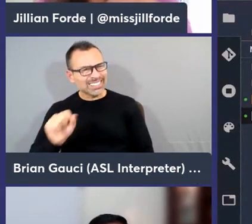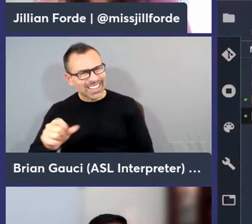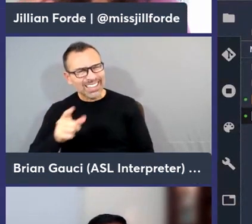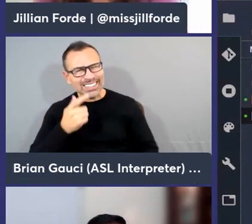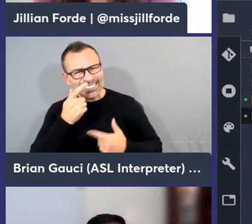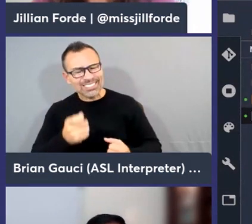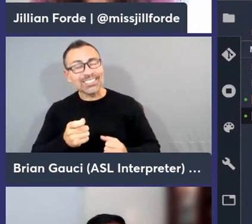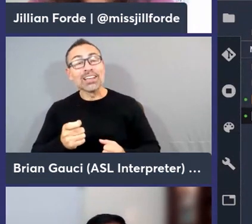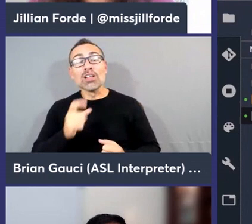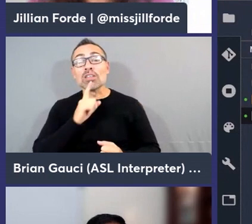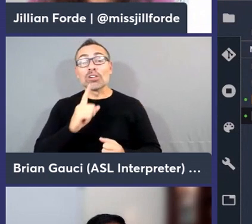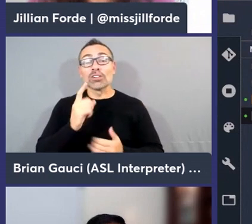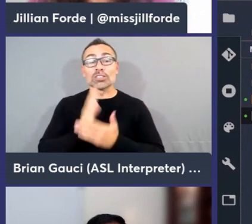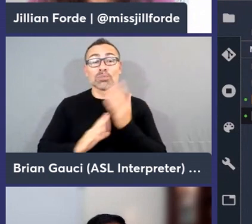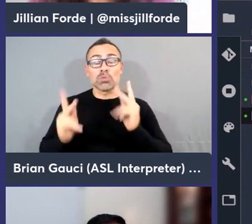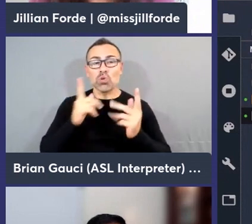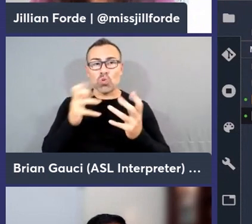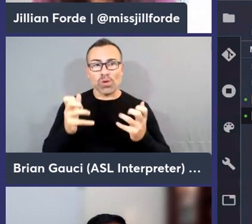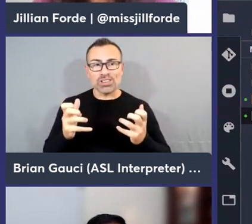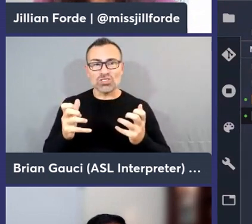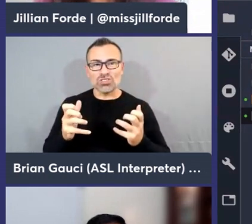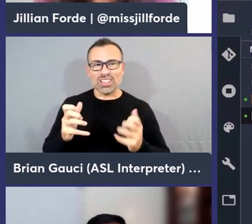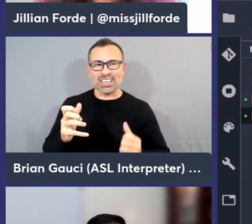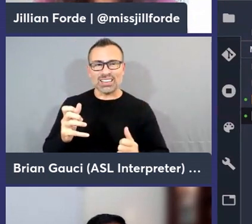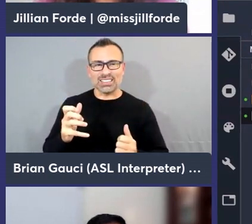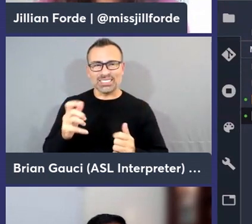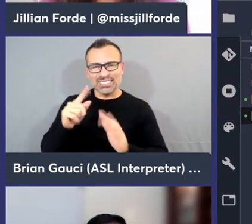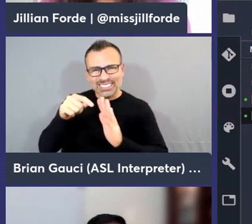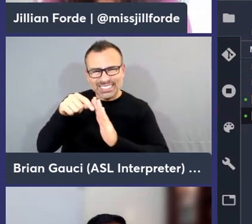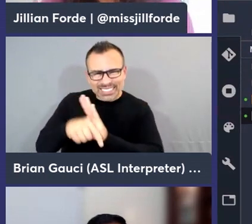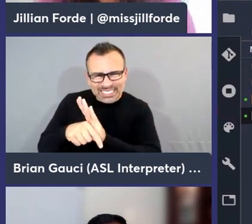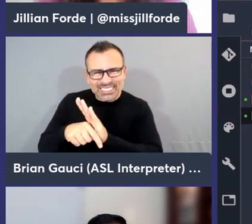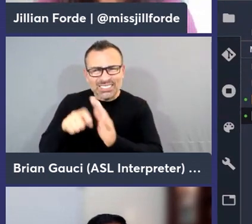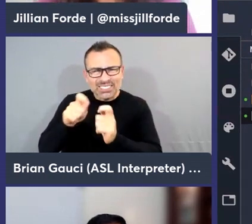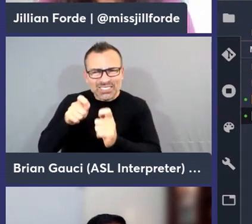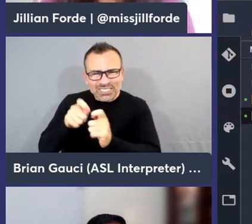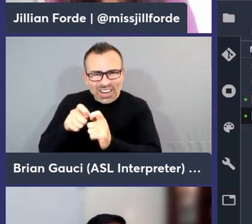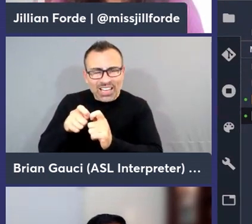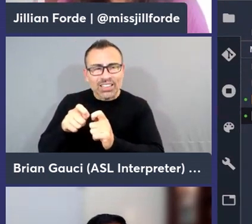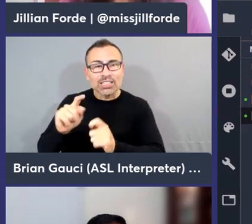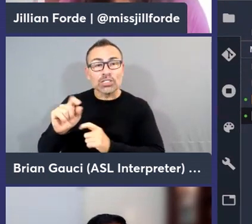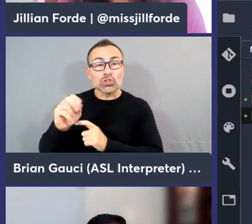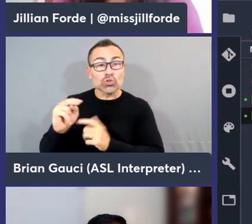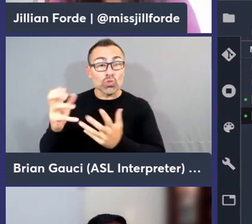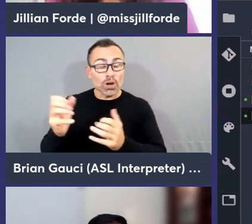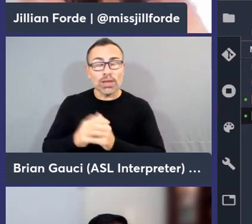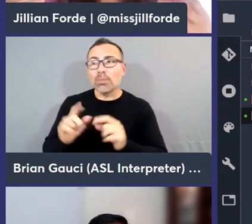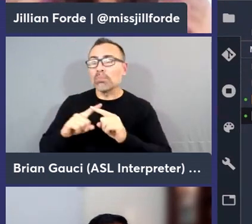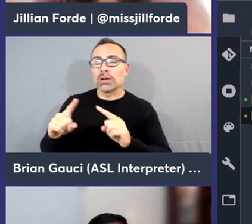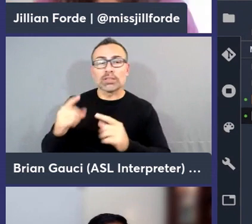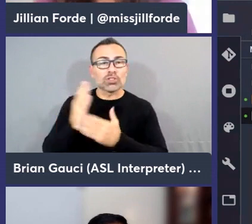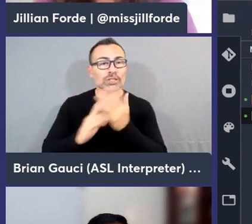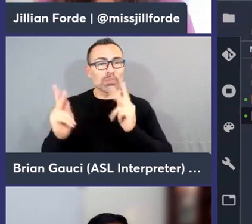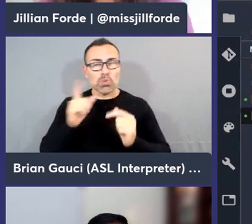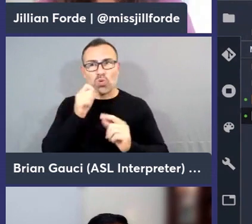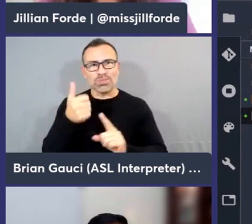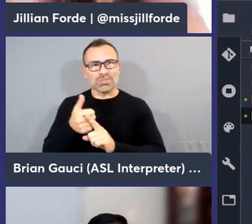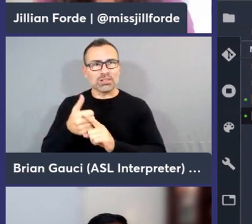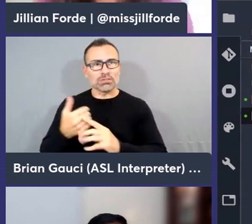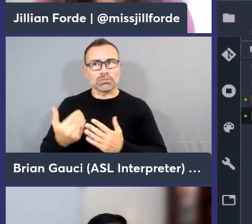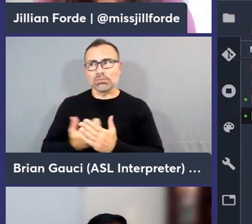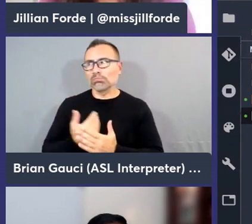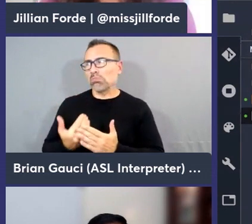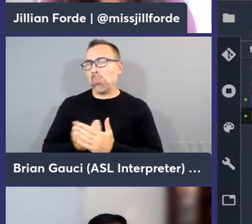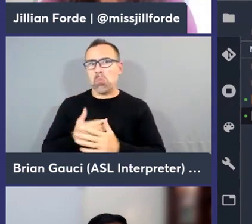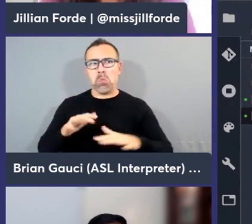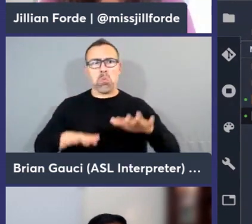be able to finely tune the model, but there's probably some other people who maybe, especially if they're new and they're in a job where this